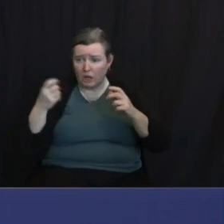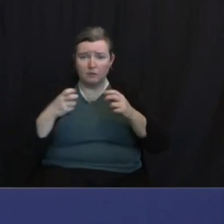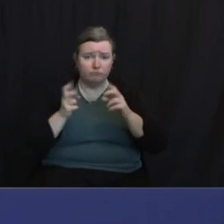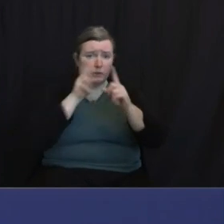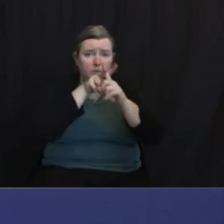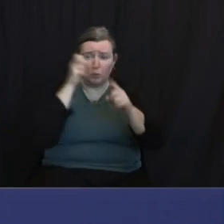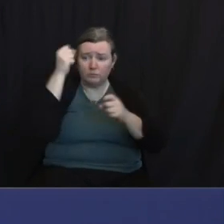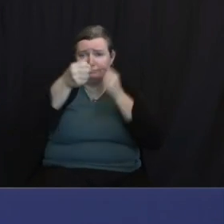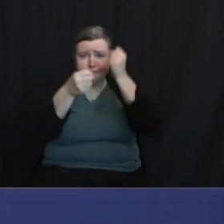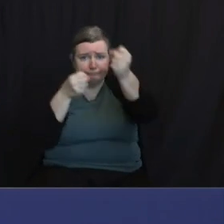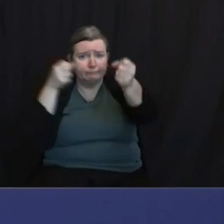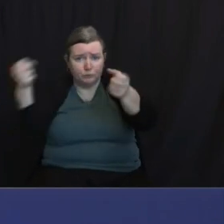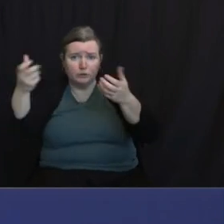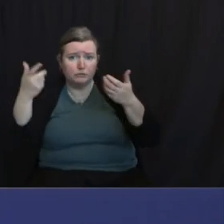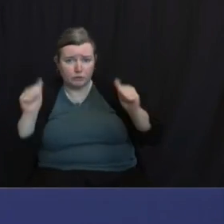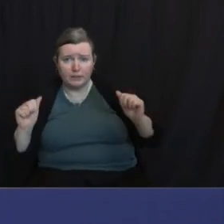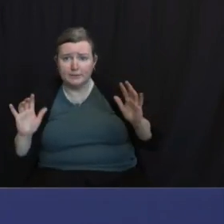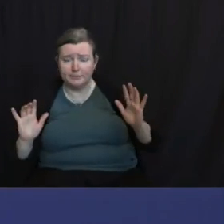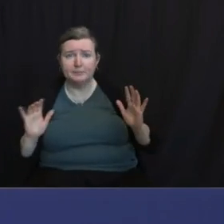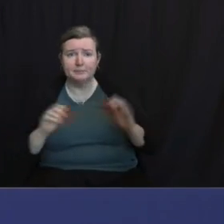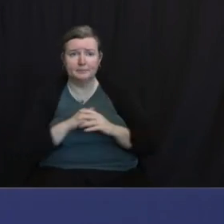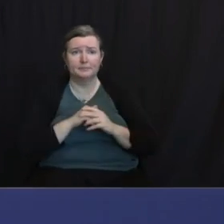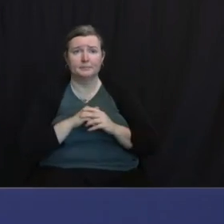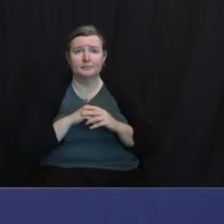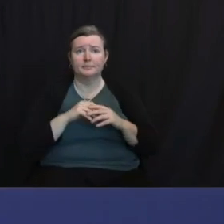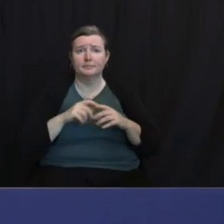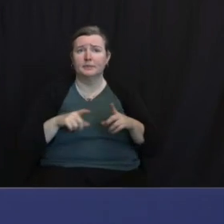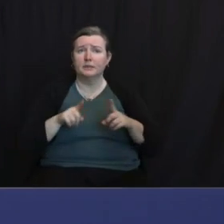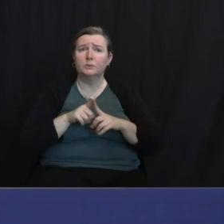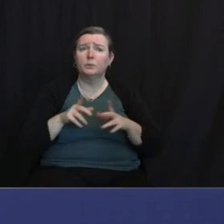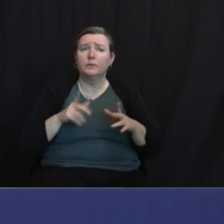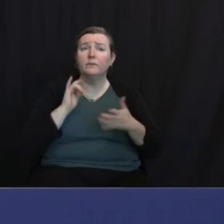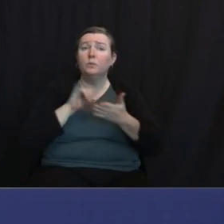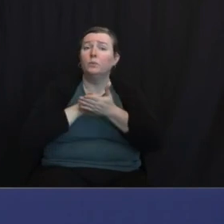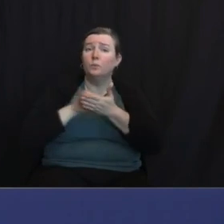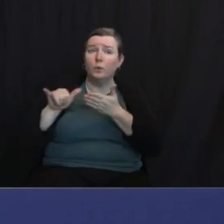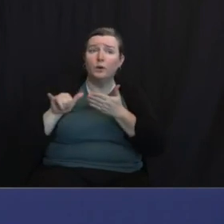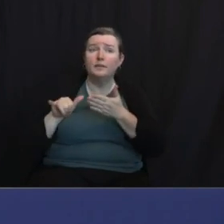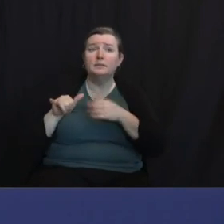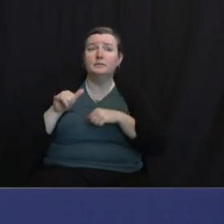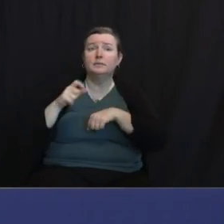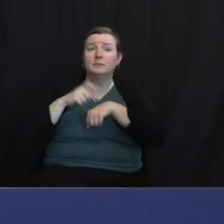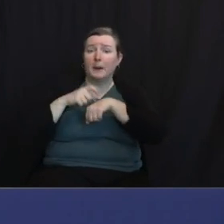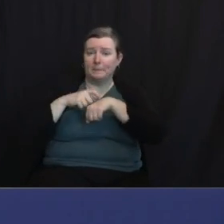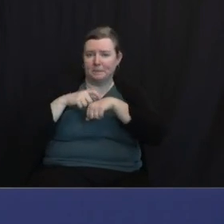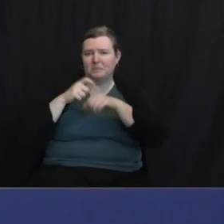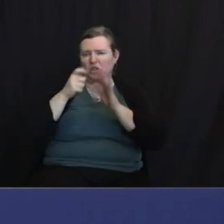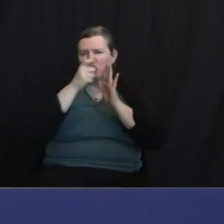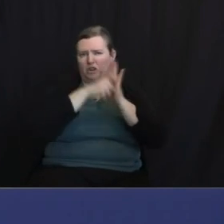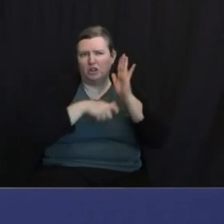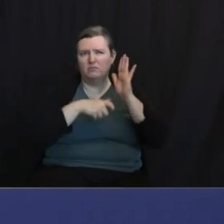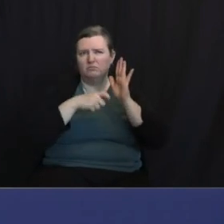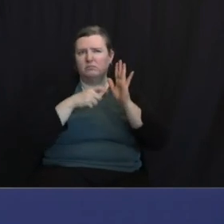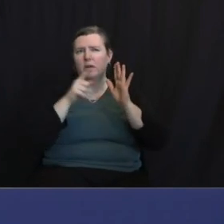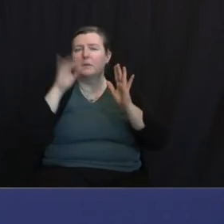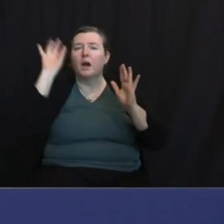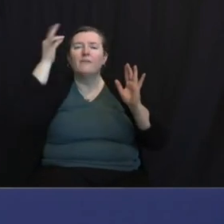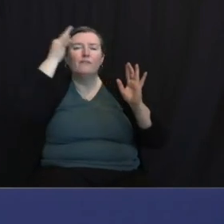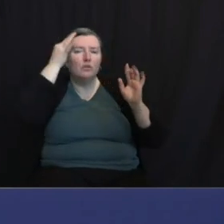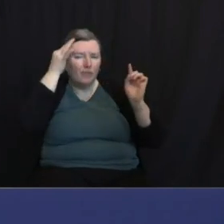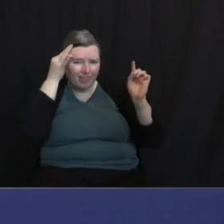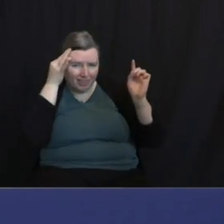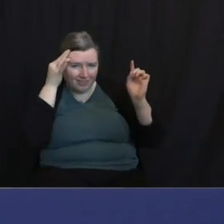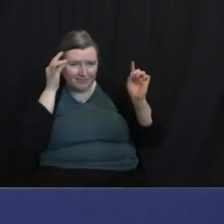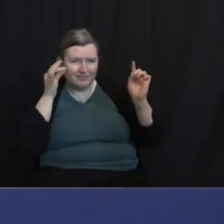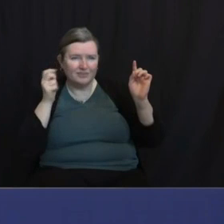may have, however, come from a front page New York Times story today as it relates to the federal judiciary. And that